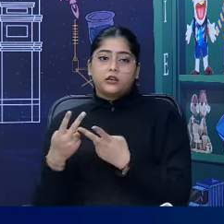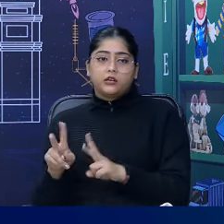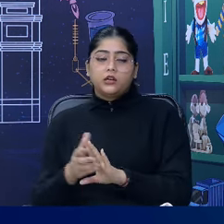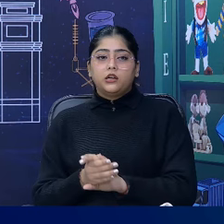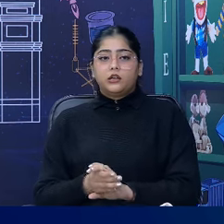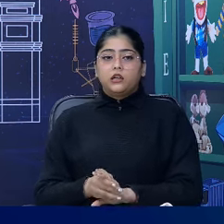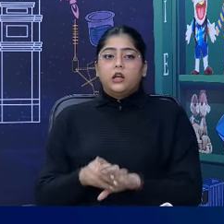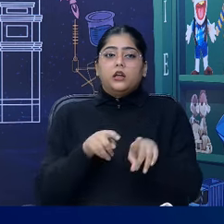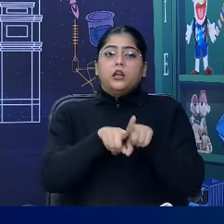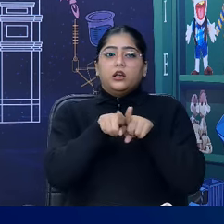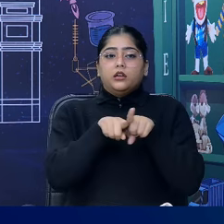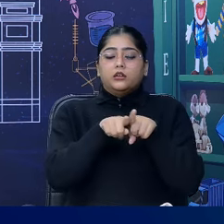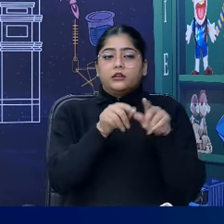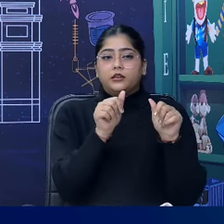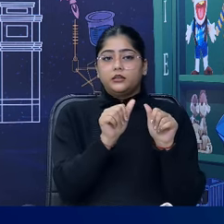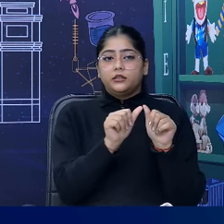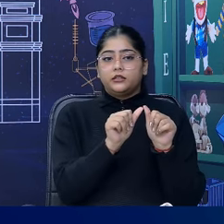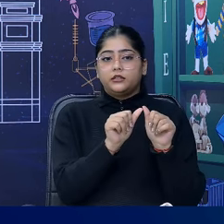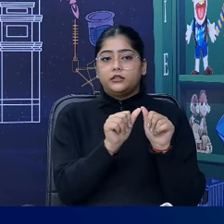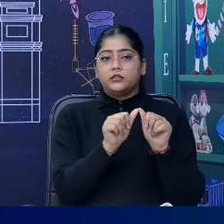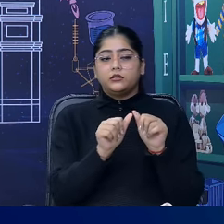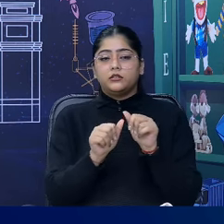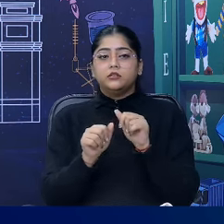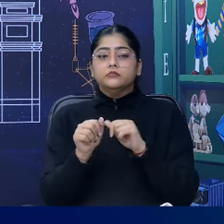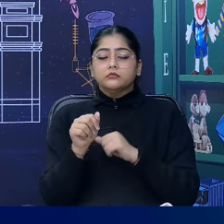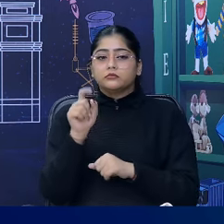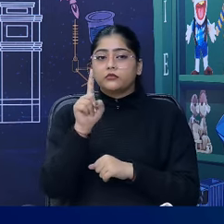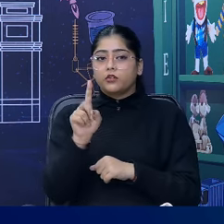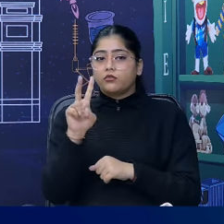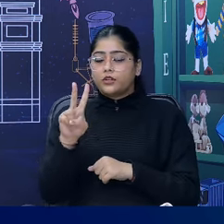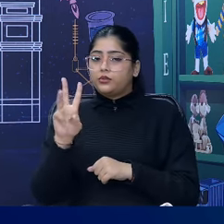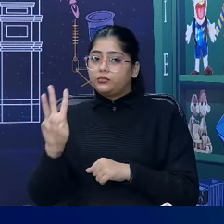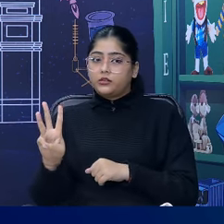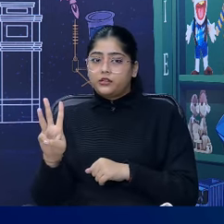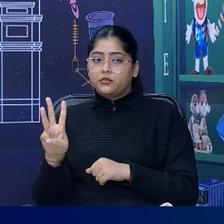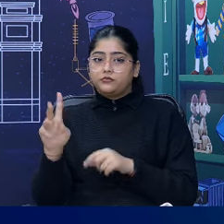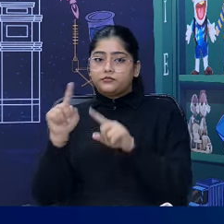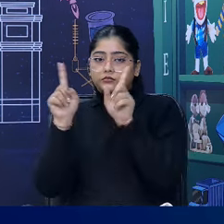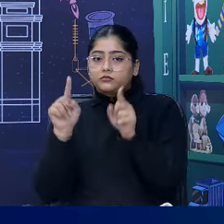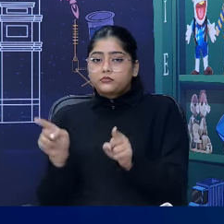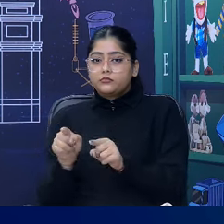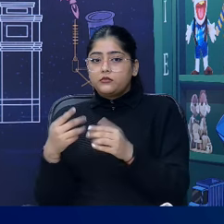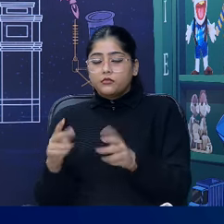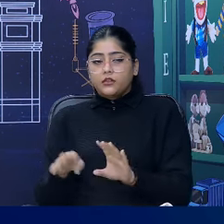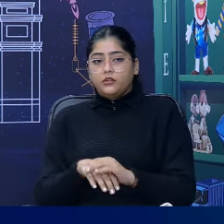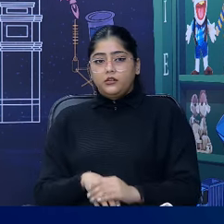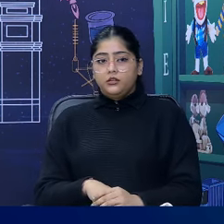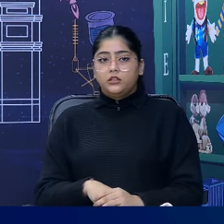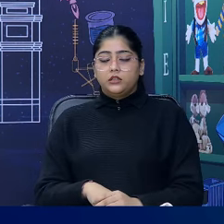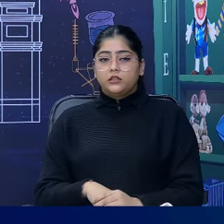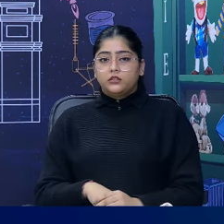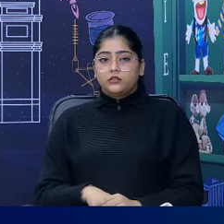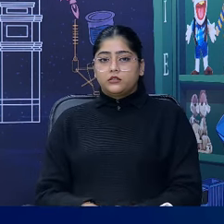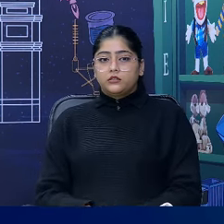the example of set A like previous example 1, 2, 3. There are 3 elements